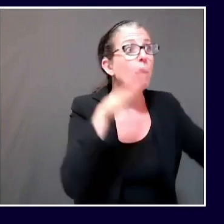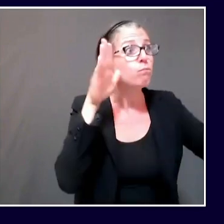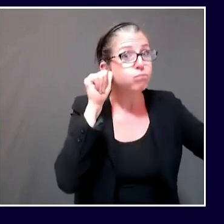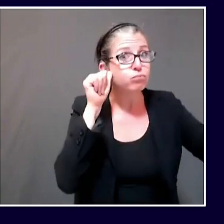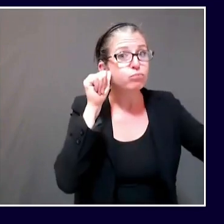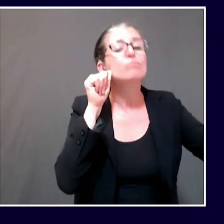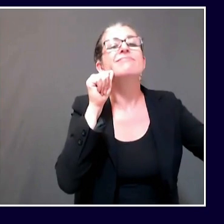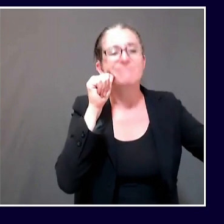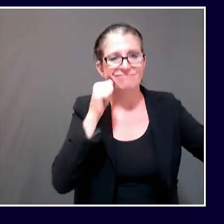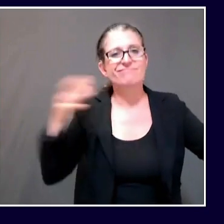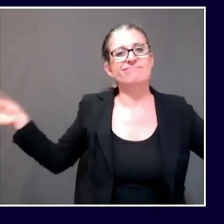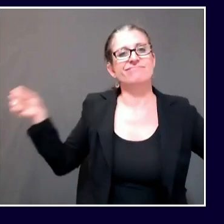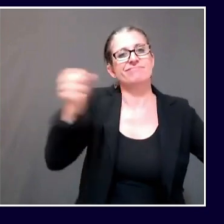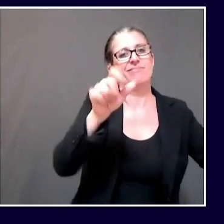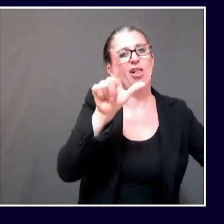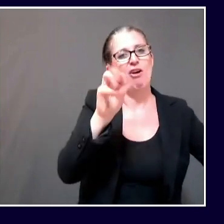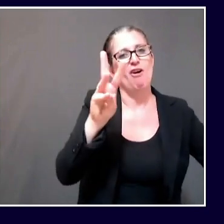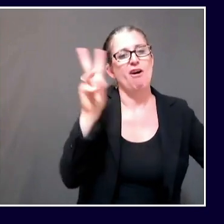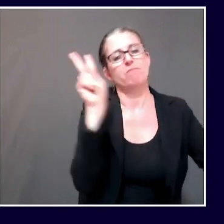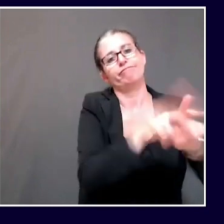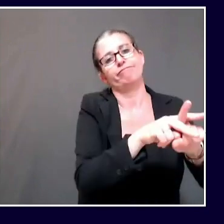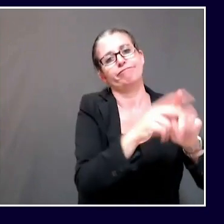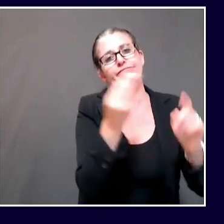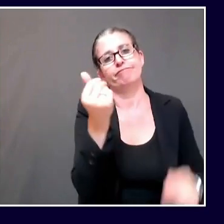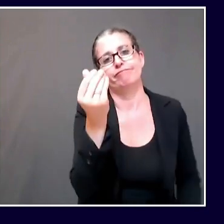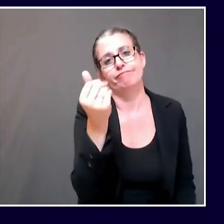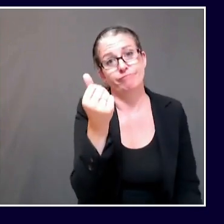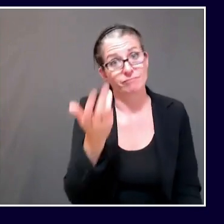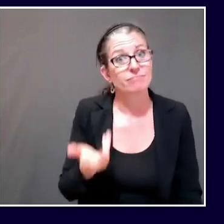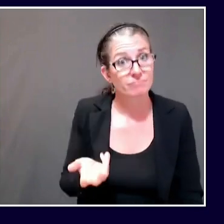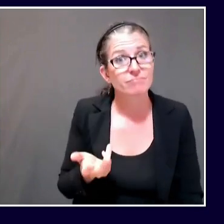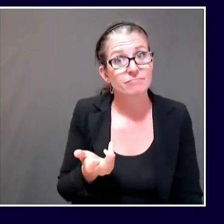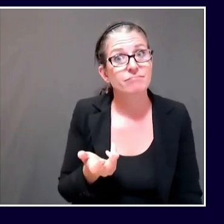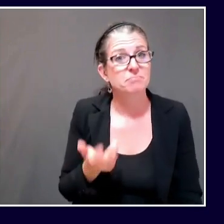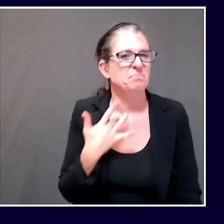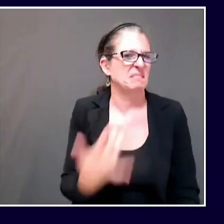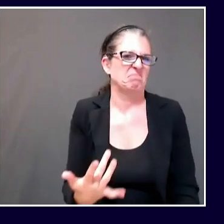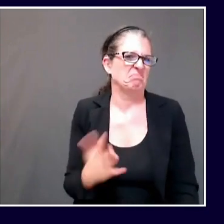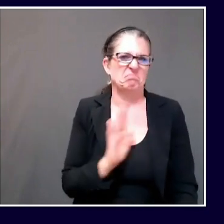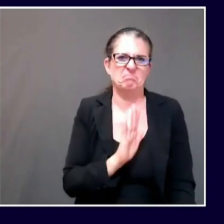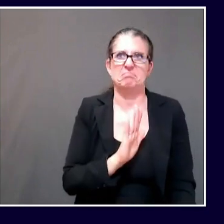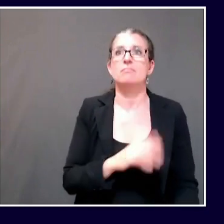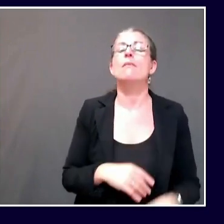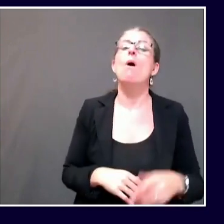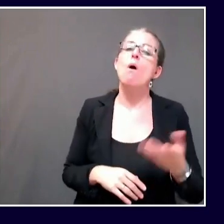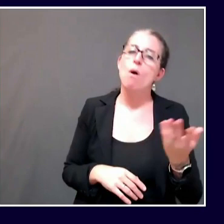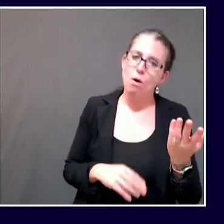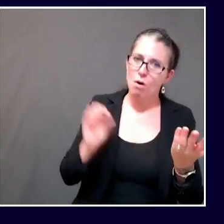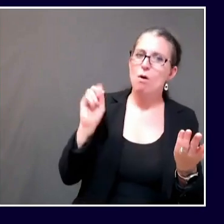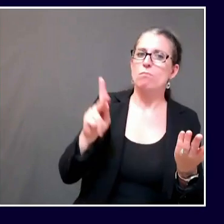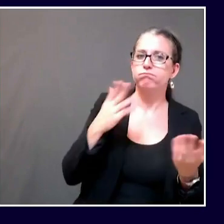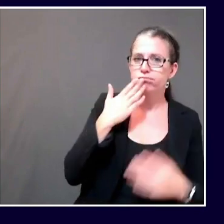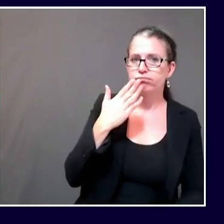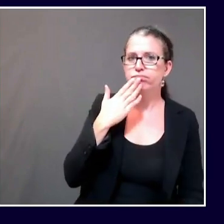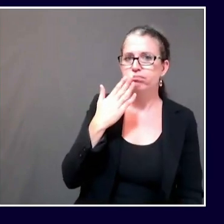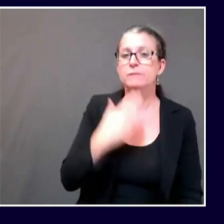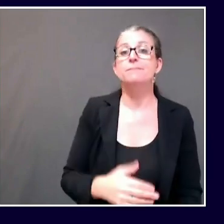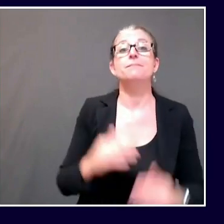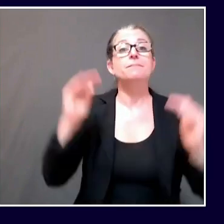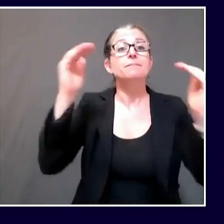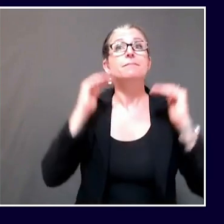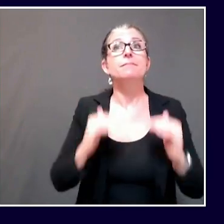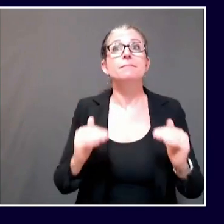last step, not the first step. Thank you very much. I'm going to turn to Joe at ABC 7